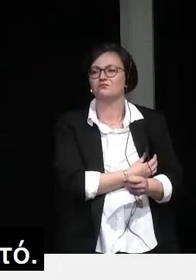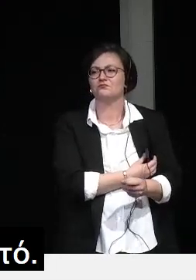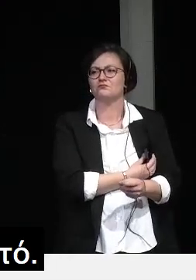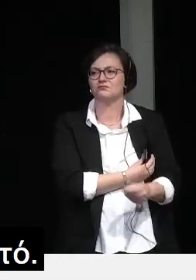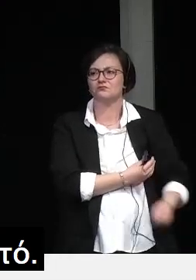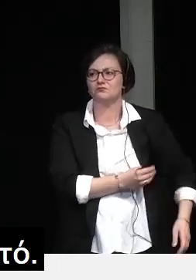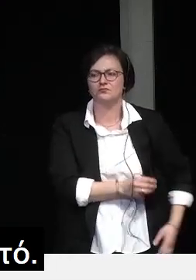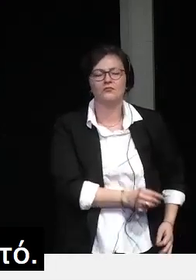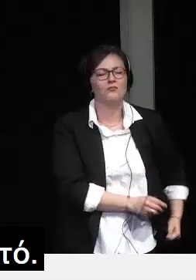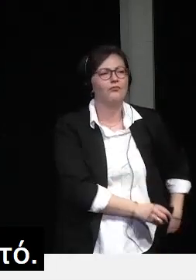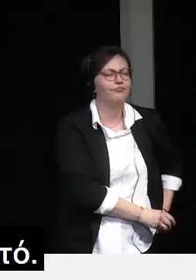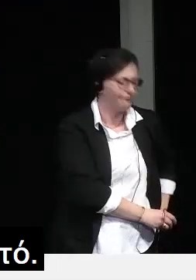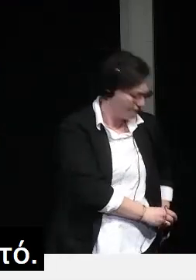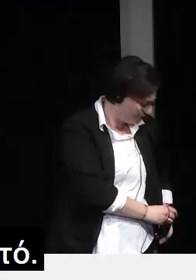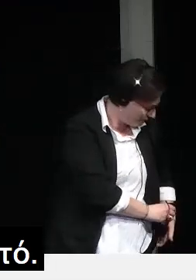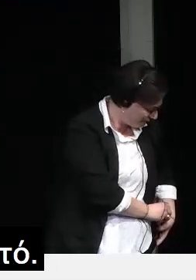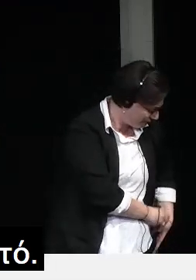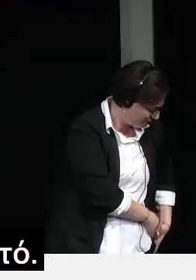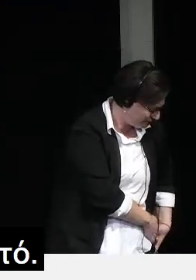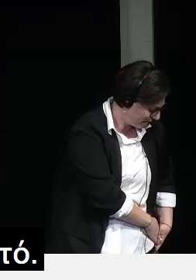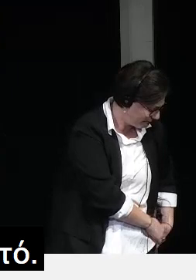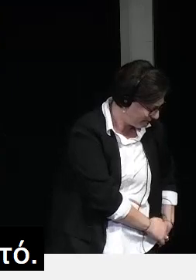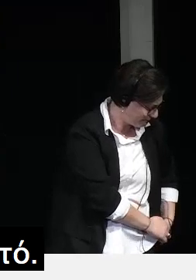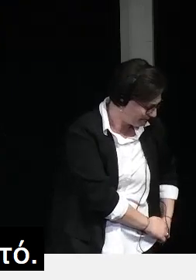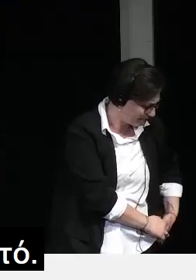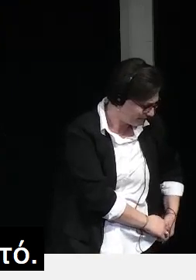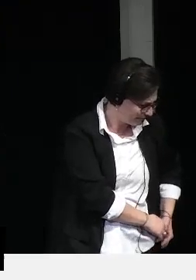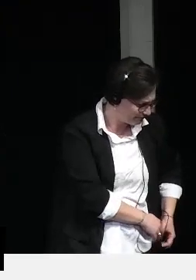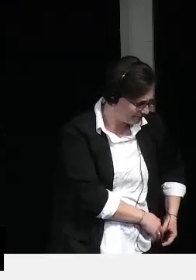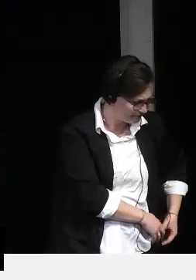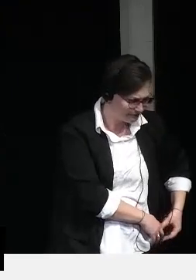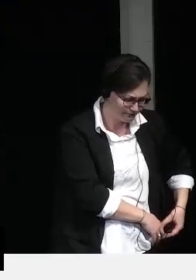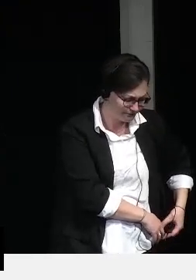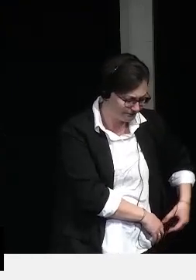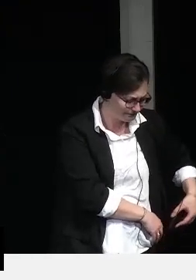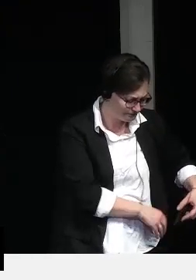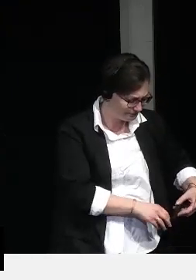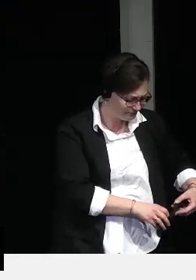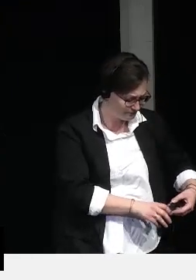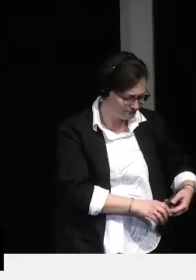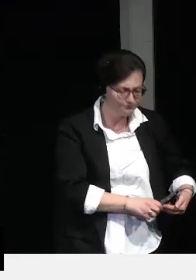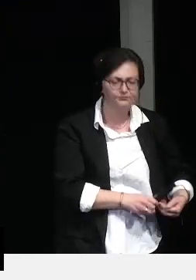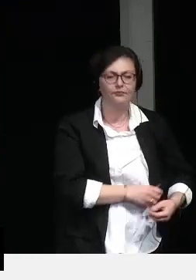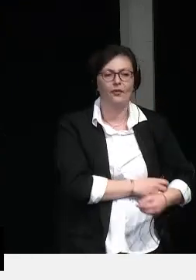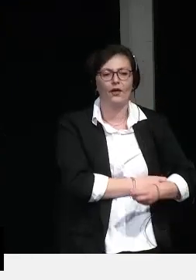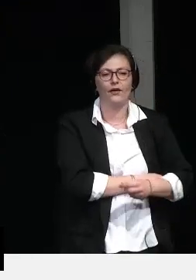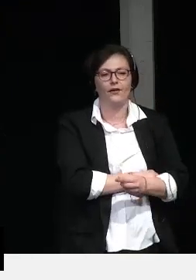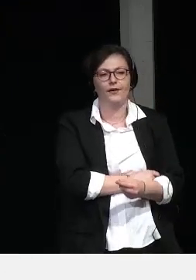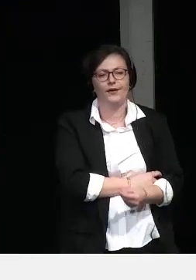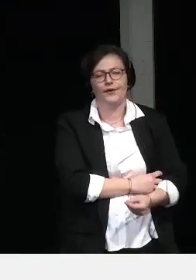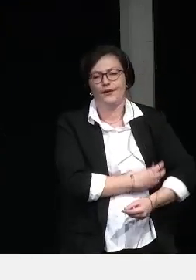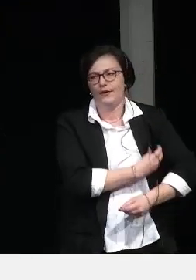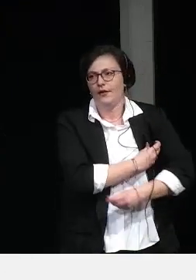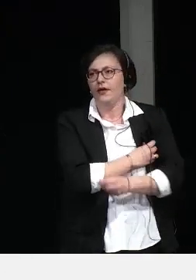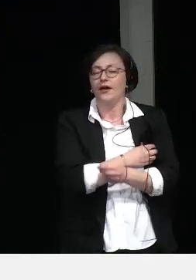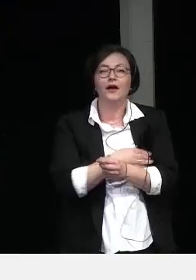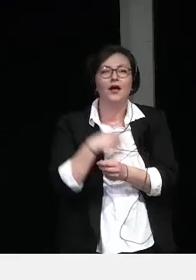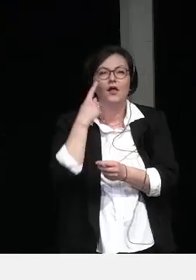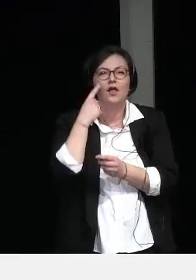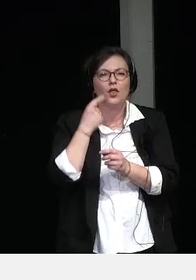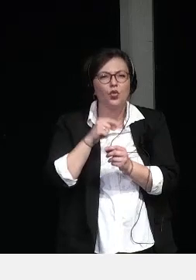will be available for everybody later on, so I'm not worried about that. But let me check if there is an online question.